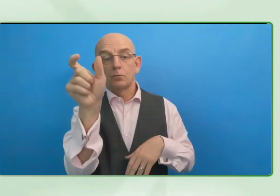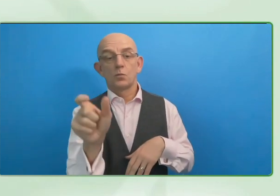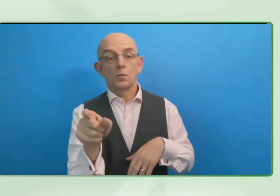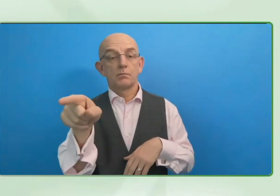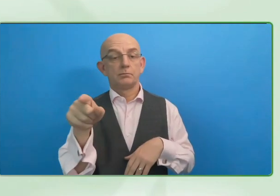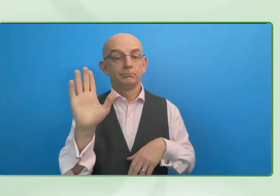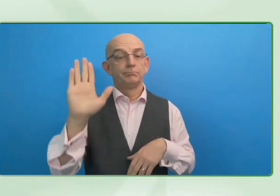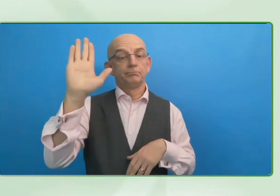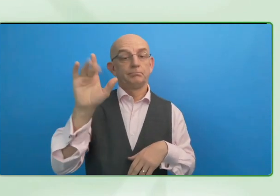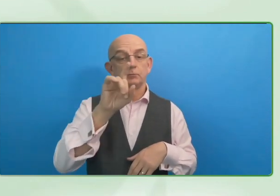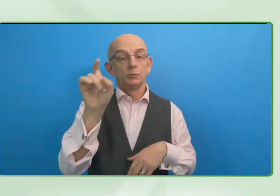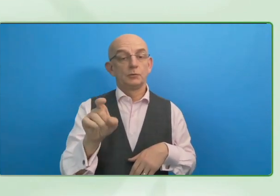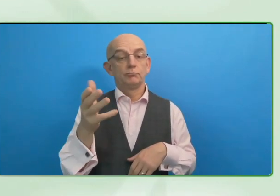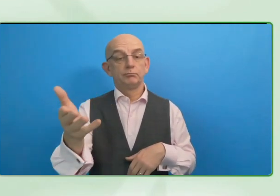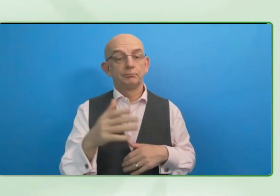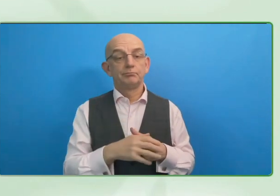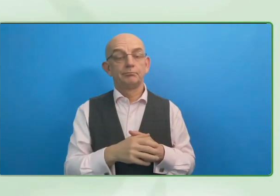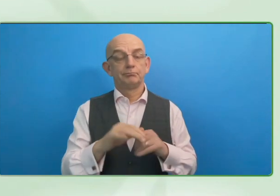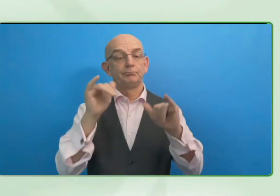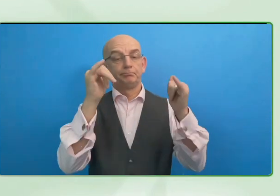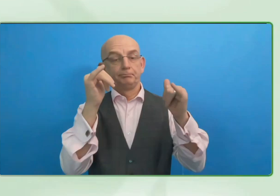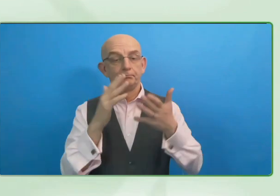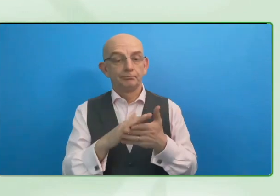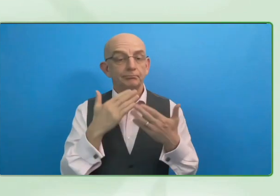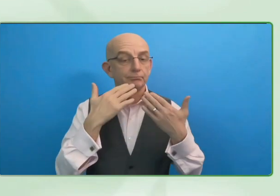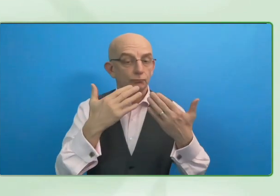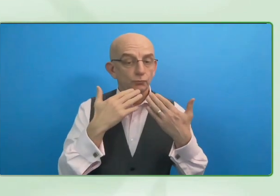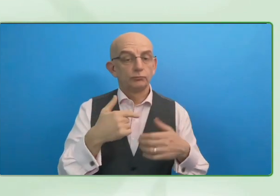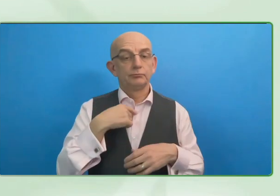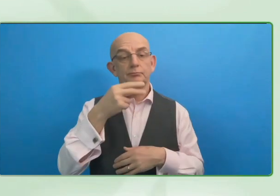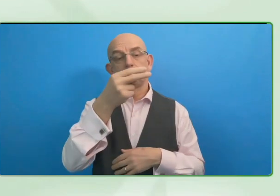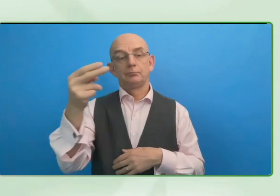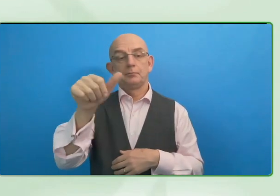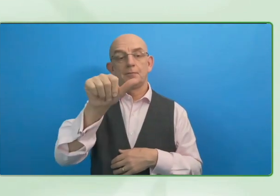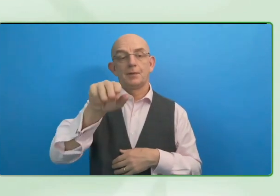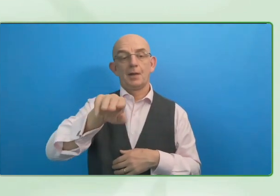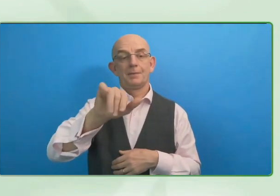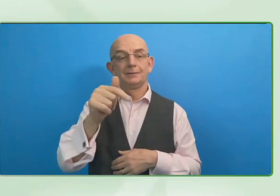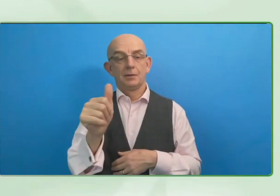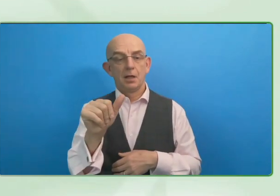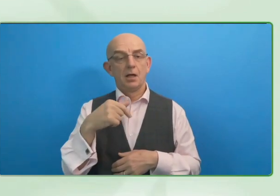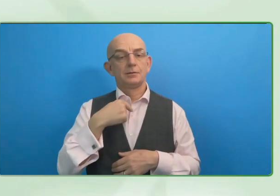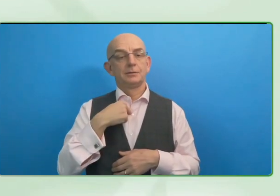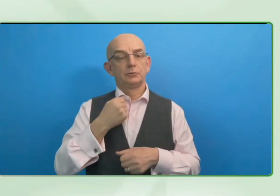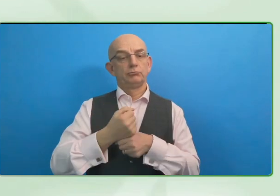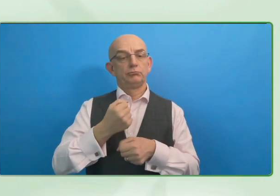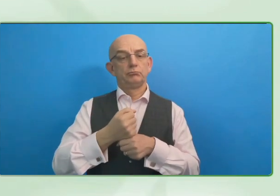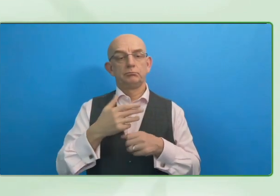Yes, thank you very much. My name is Amira. I work for GIZ Egypt. And I'm very interested in